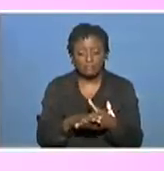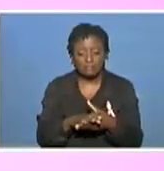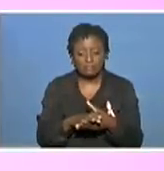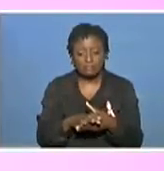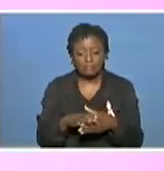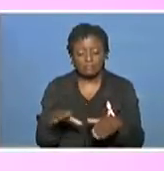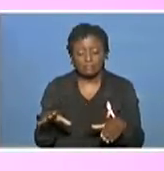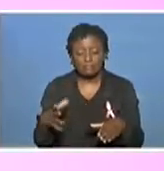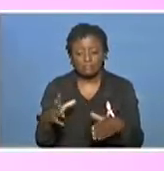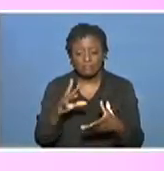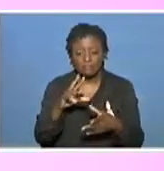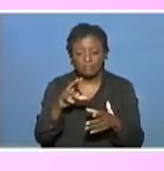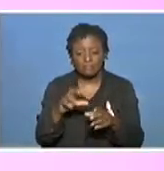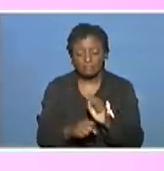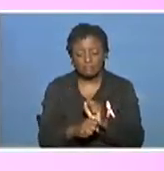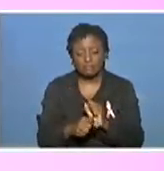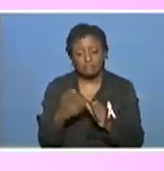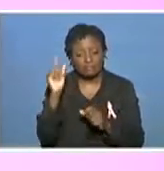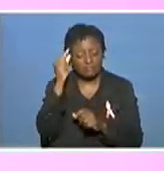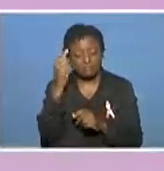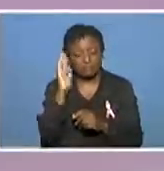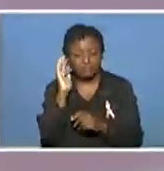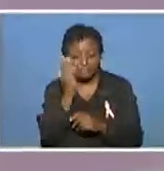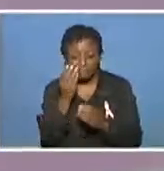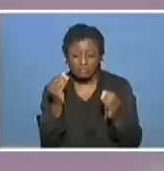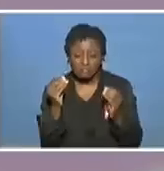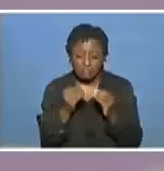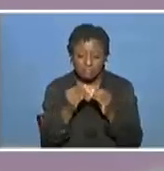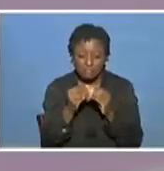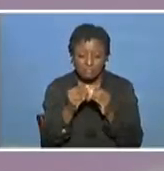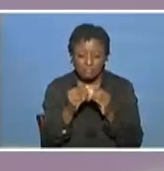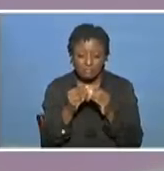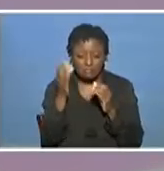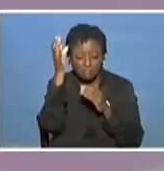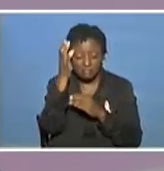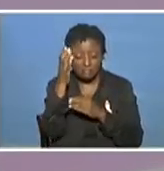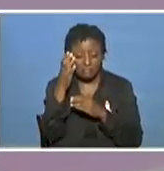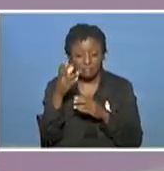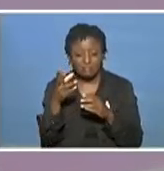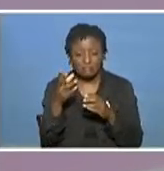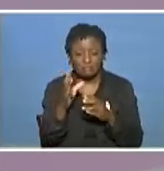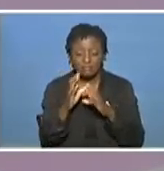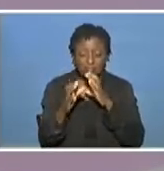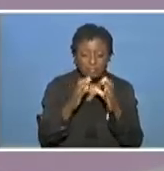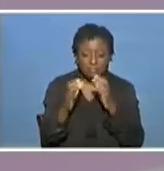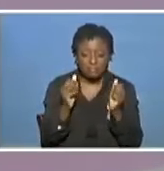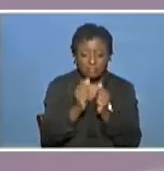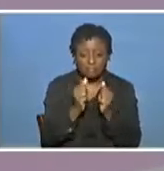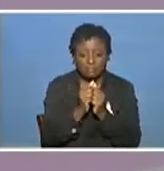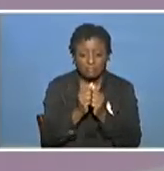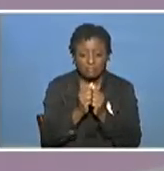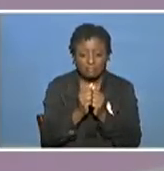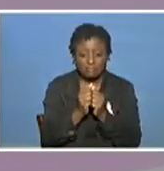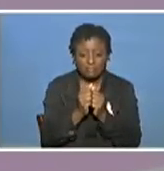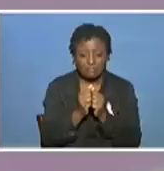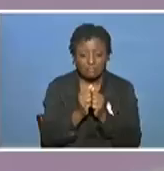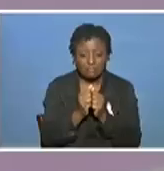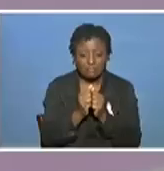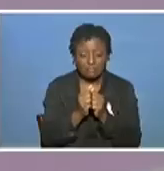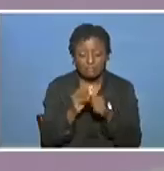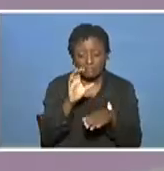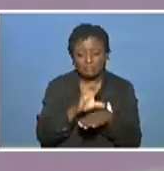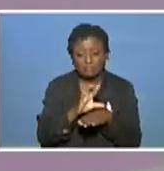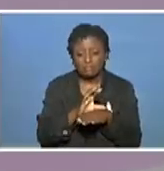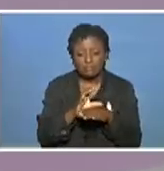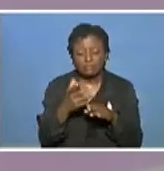engaging religious groups. They haven't really run after advocates and groups that intervene and provide counseling